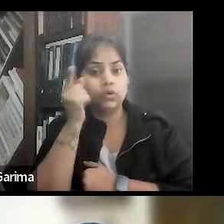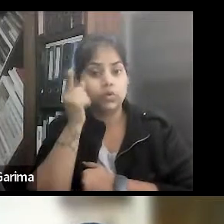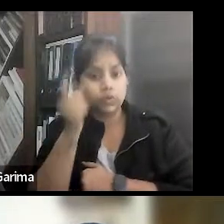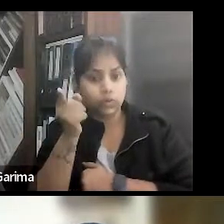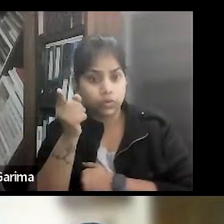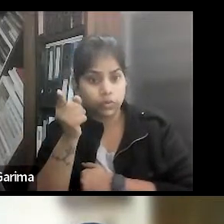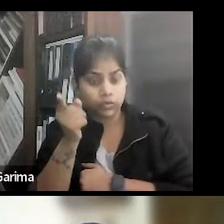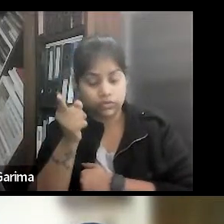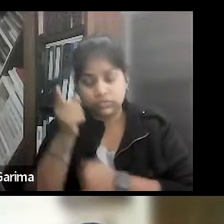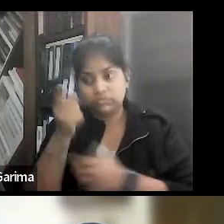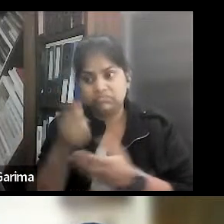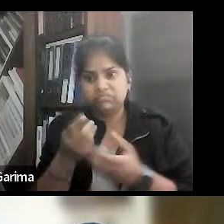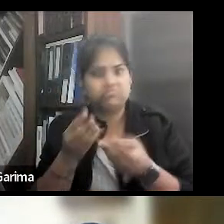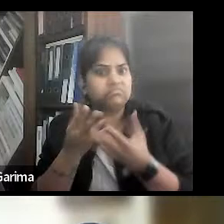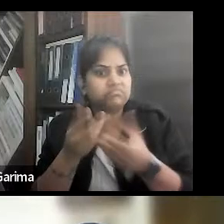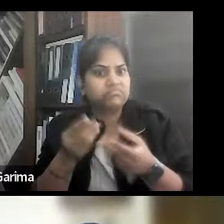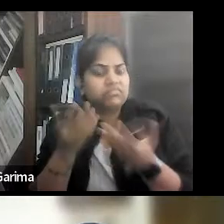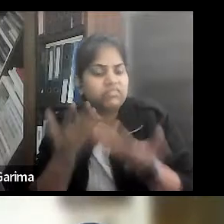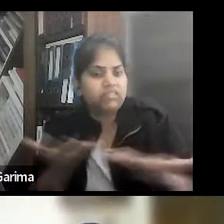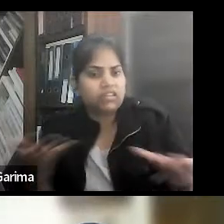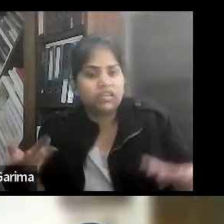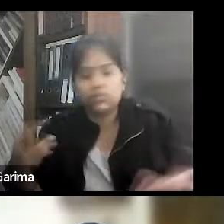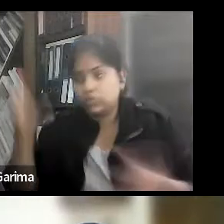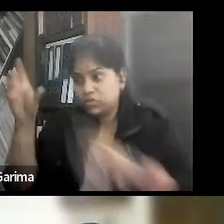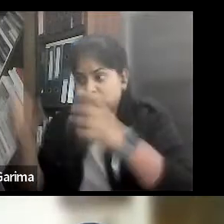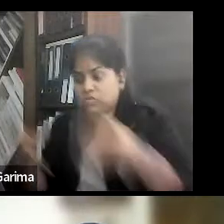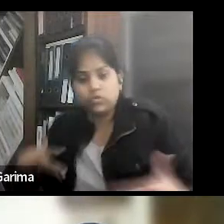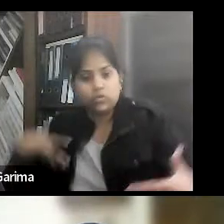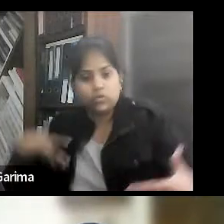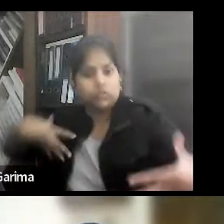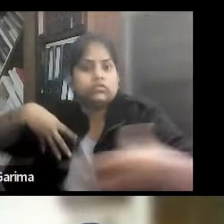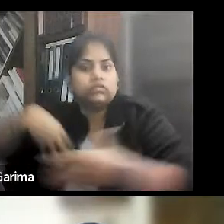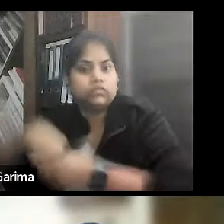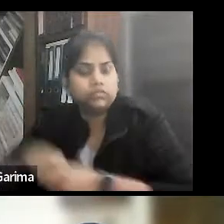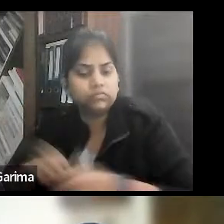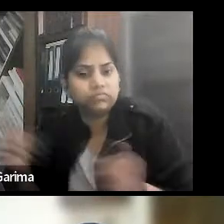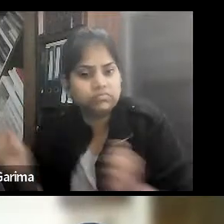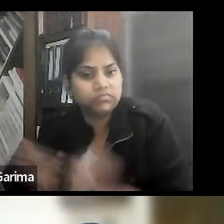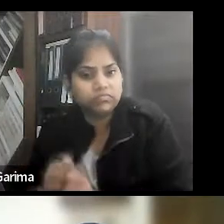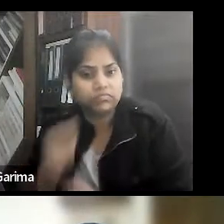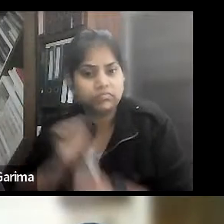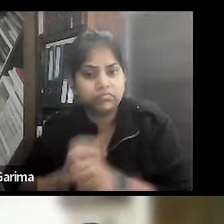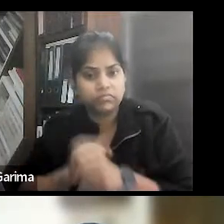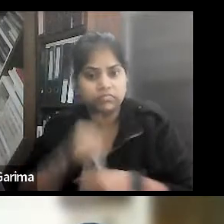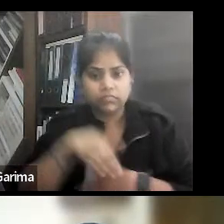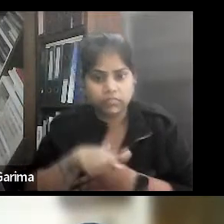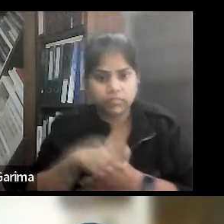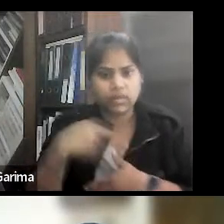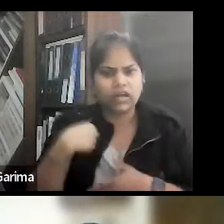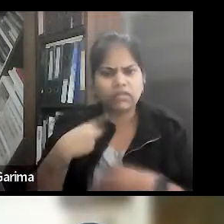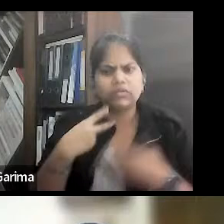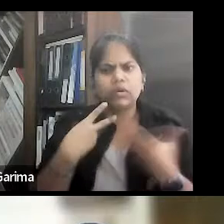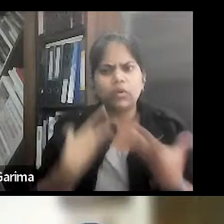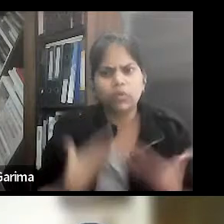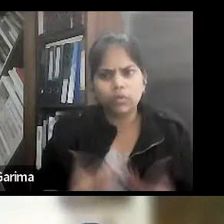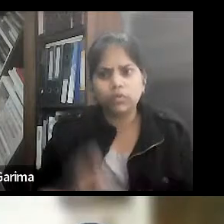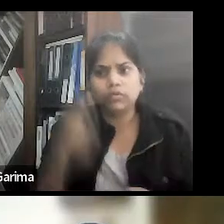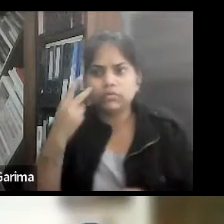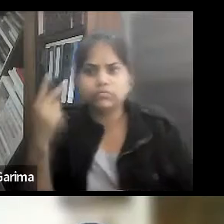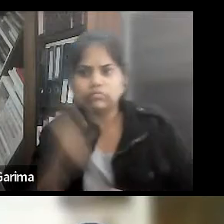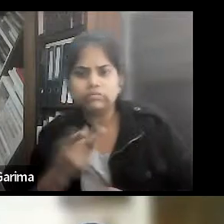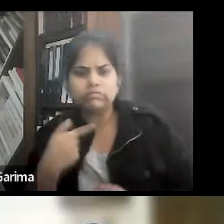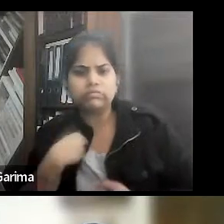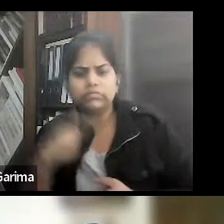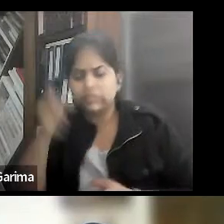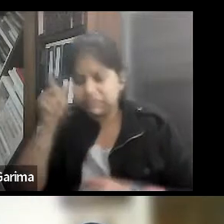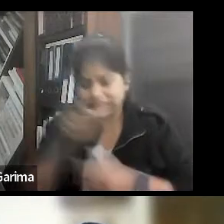people together. I especially liked your part on how normative state apparatuses co-opt all disabled people